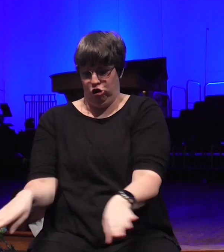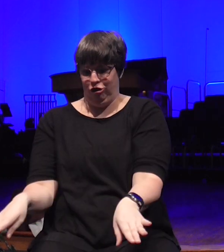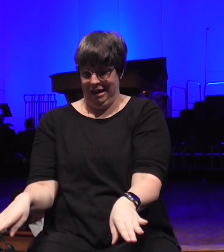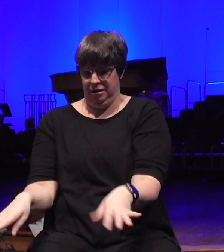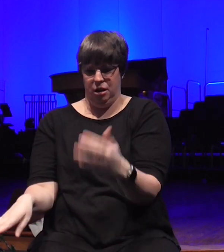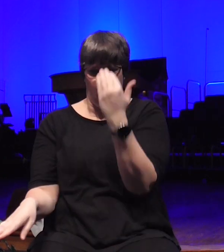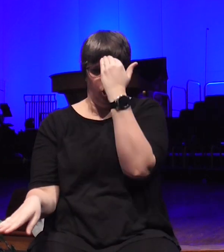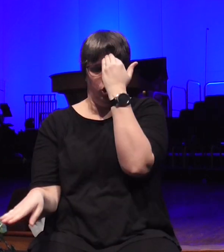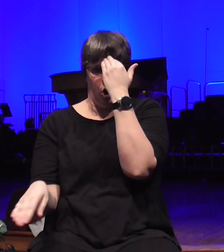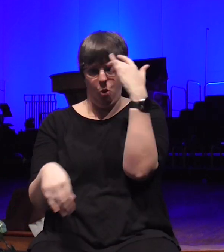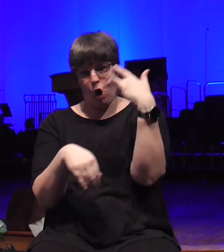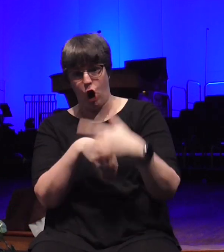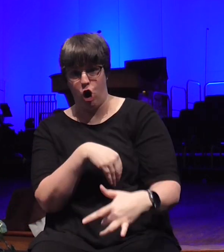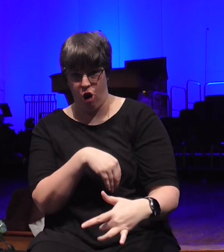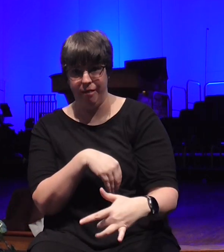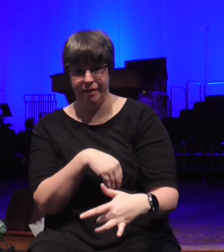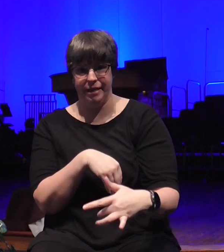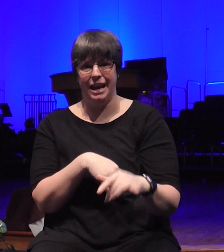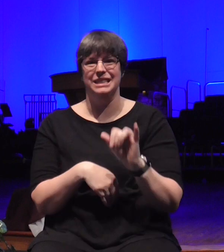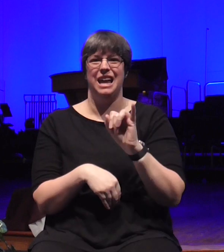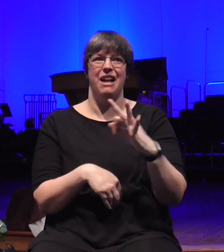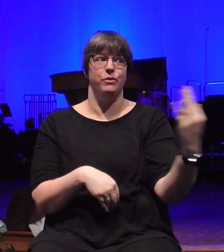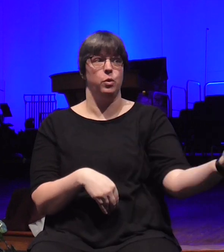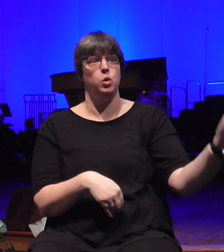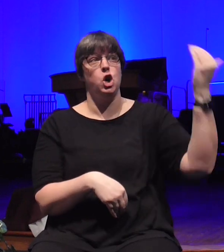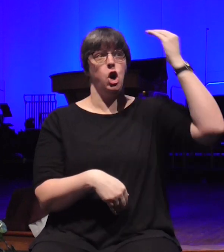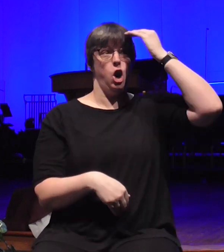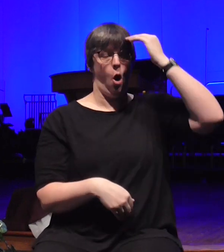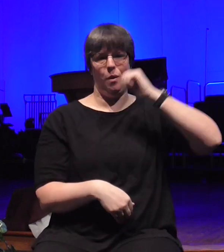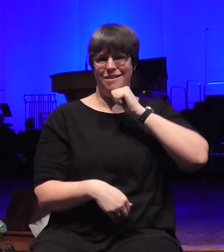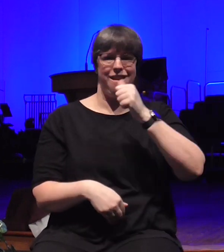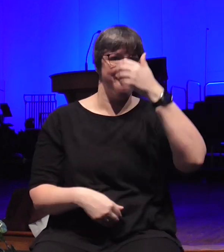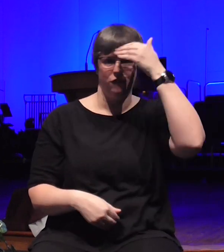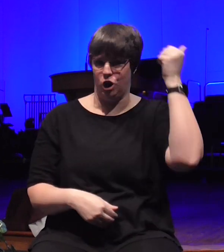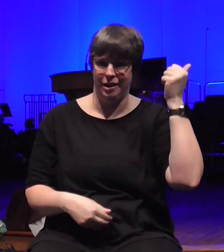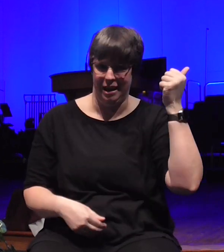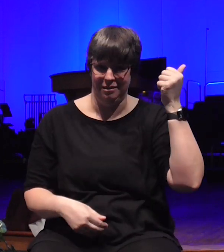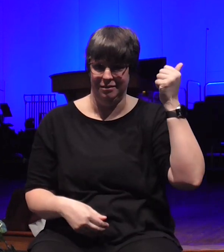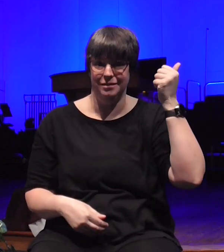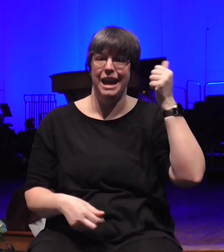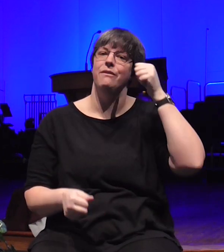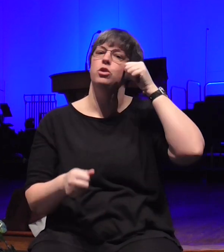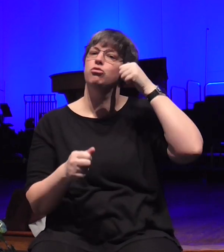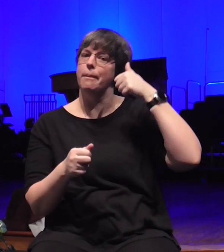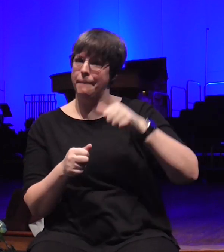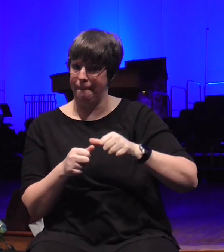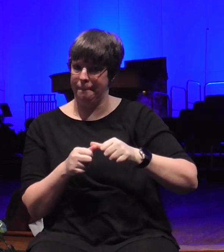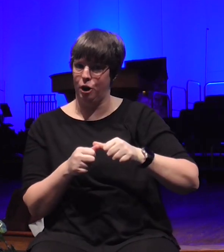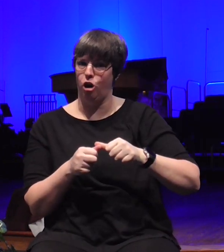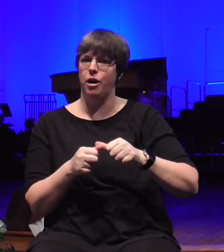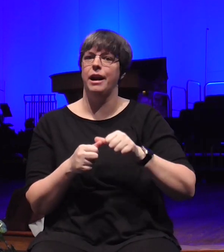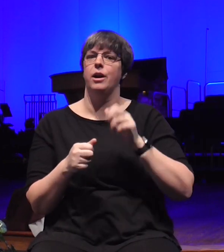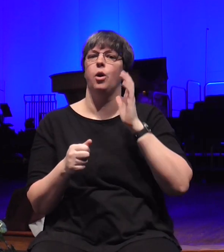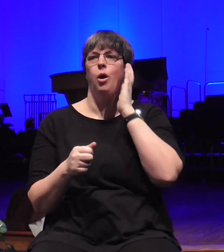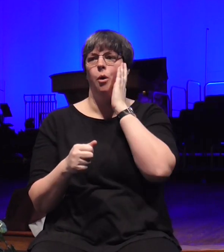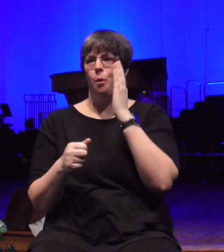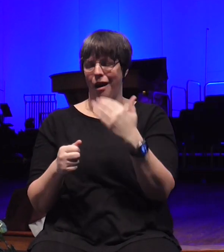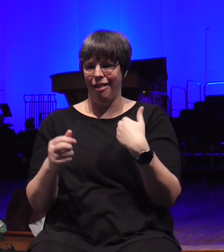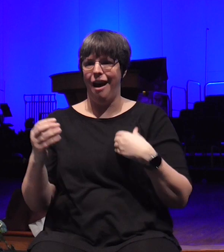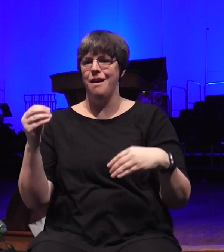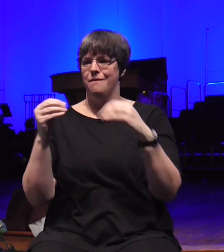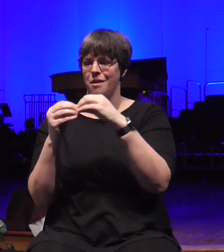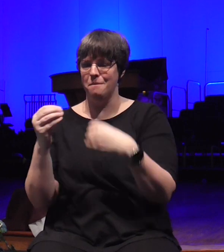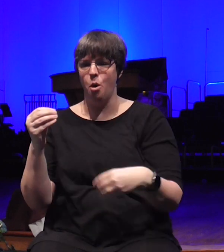life. The life keys that, if known and not forgotten, if remembered, would open up greater and greater avenues